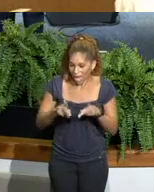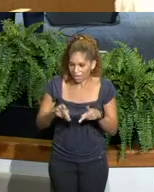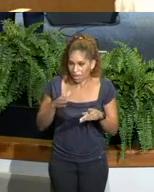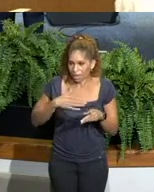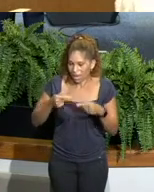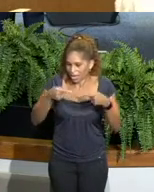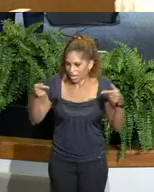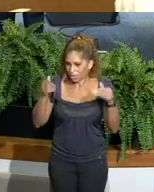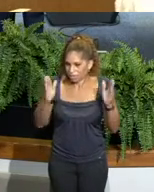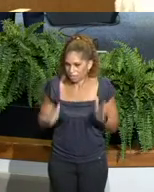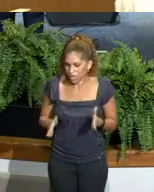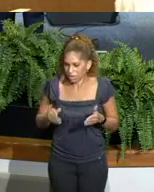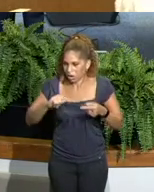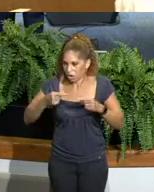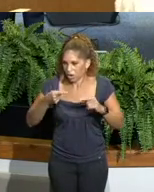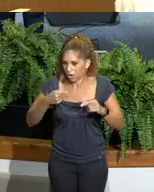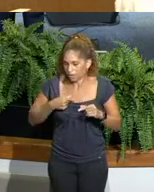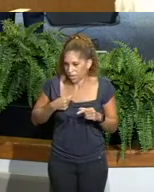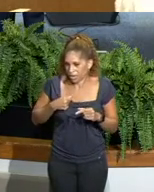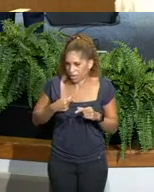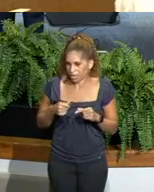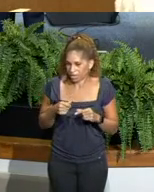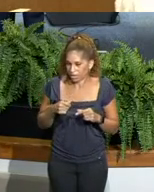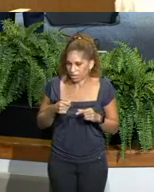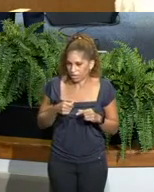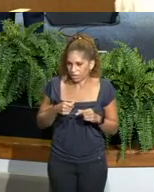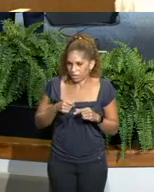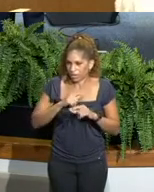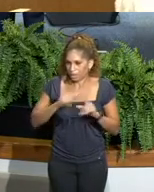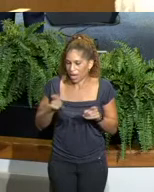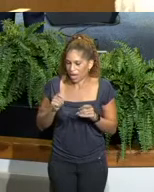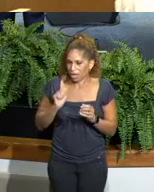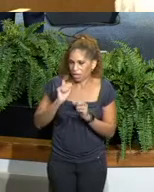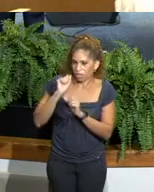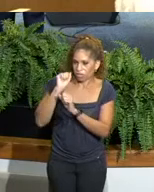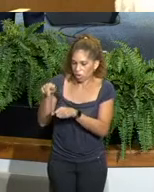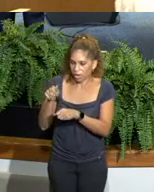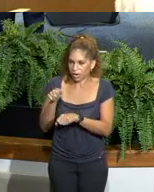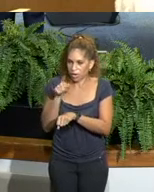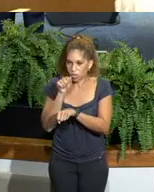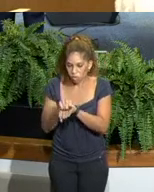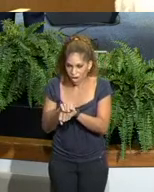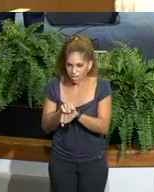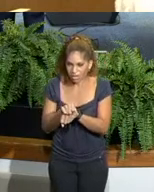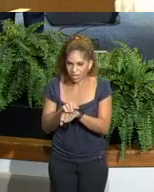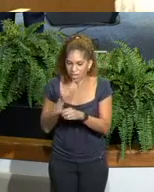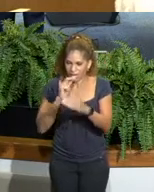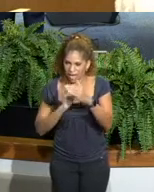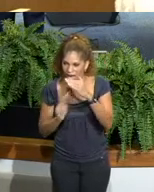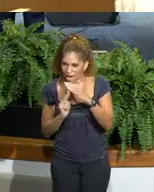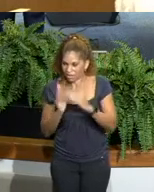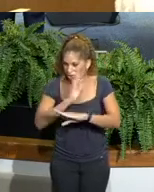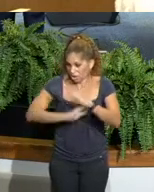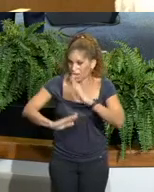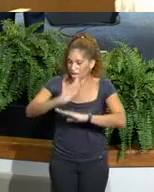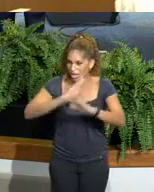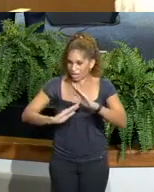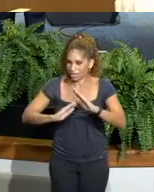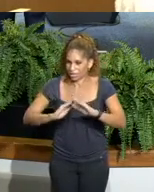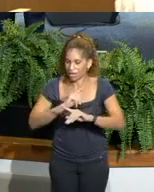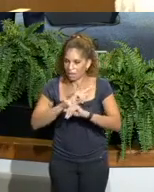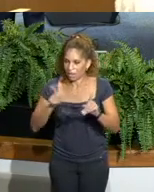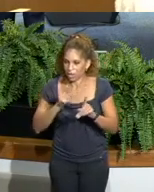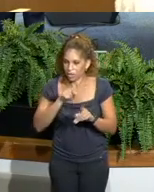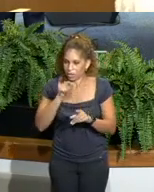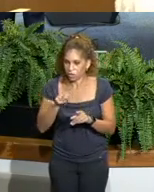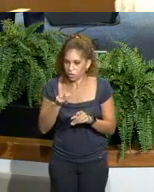enemies inflicting all the hurt they can by throwing their rocks and hiding their hands. But you dig